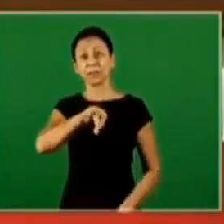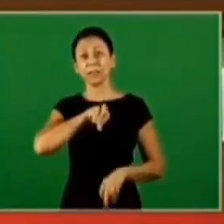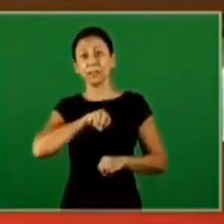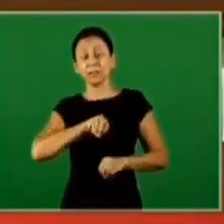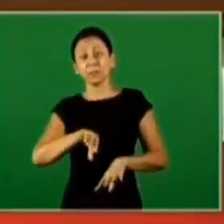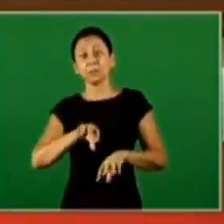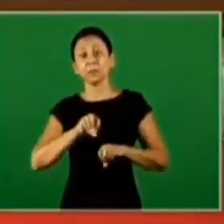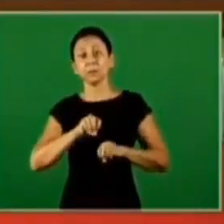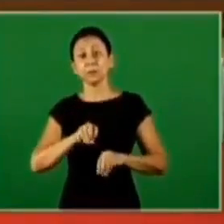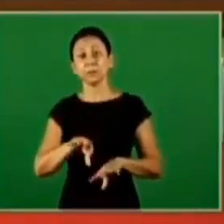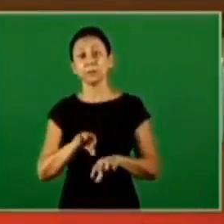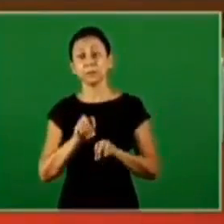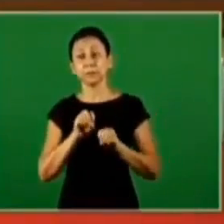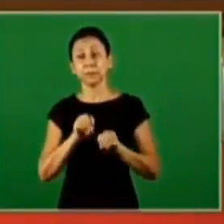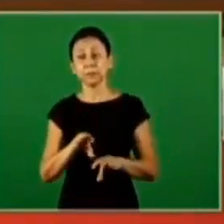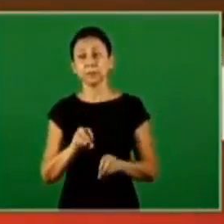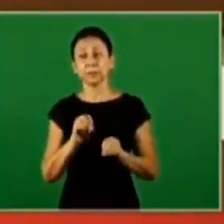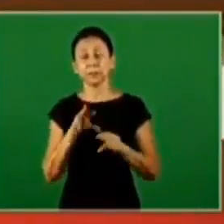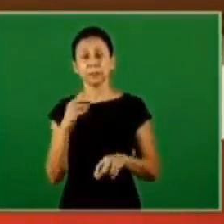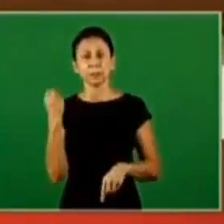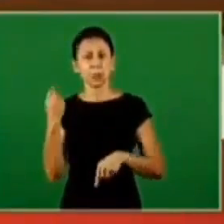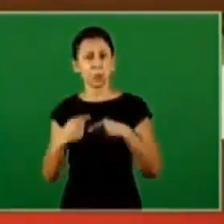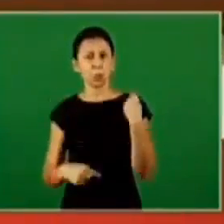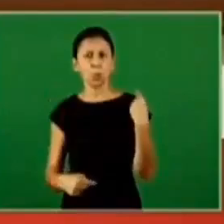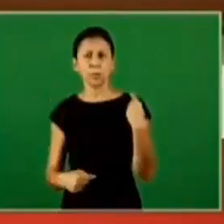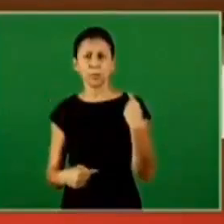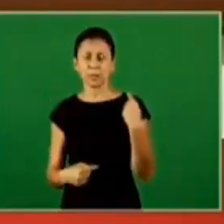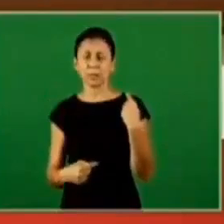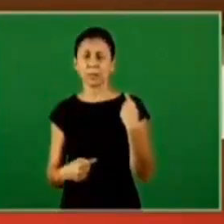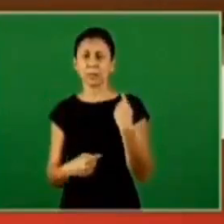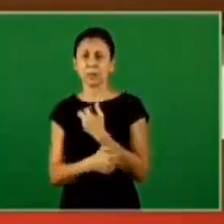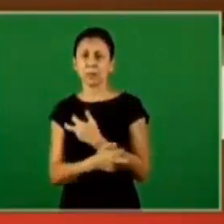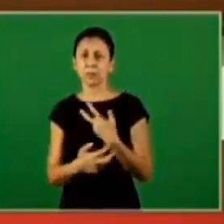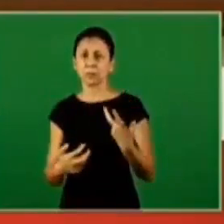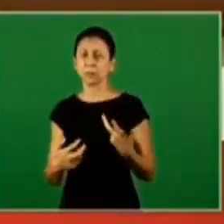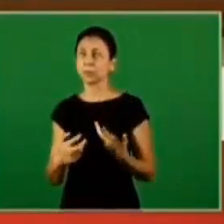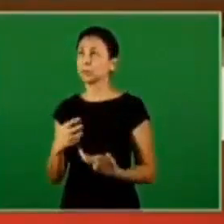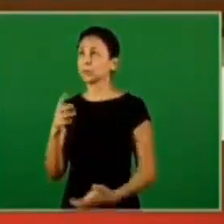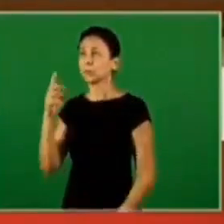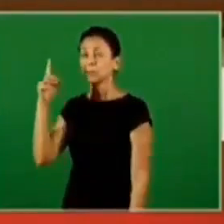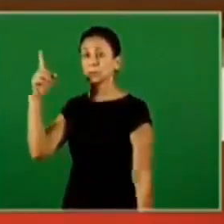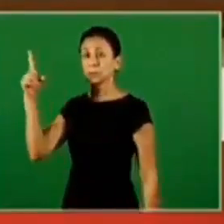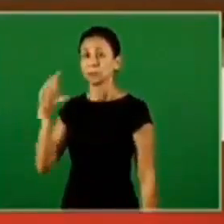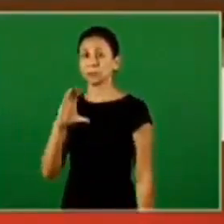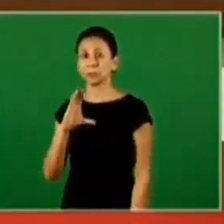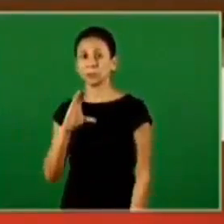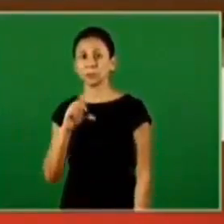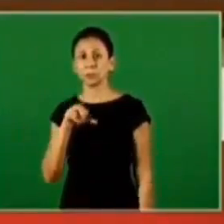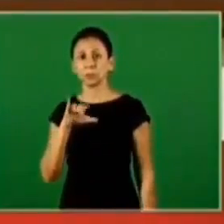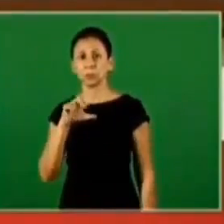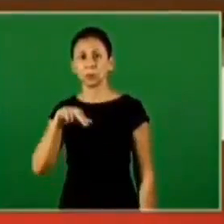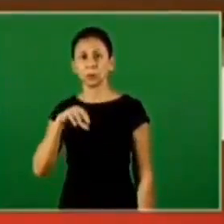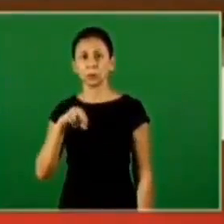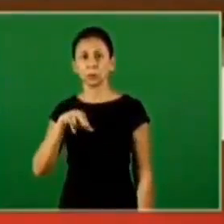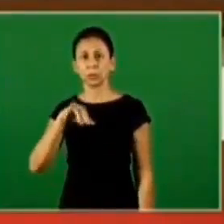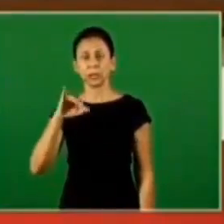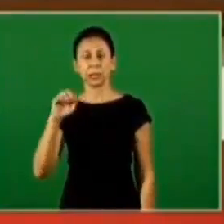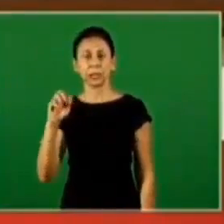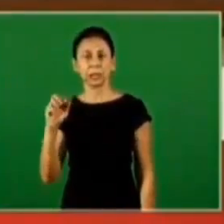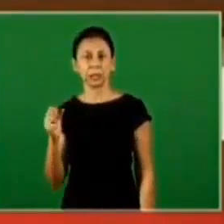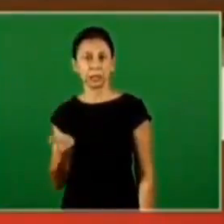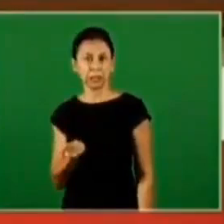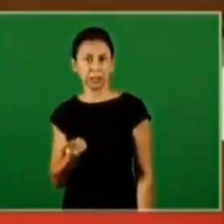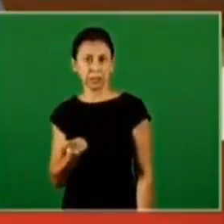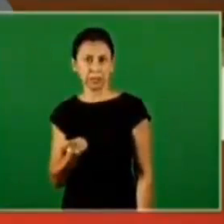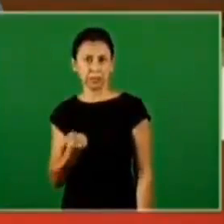communism. He thought about koinonia. However, he used koinonia as fellowship